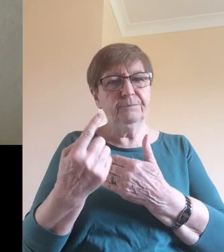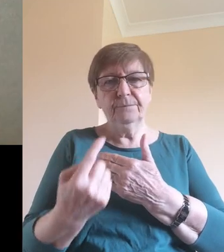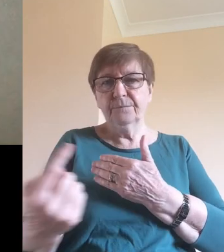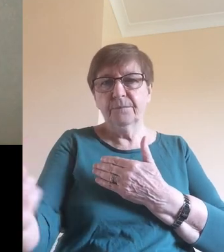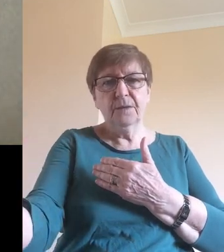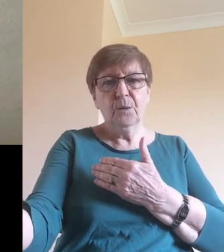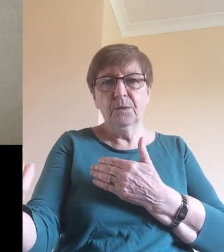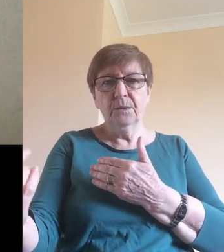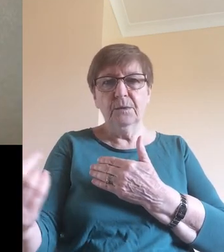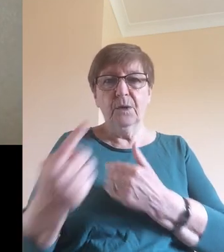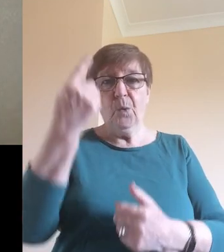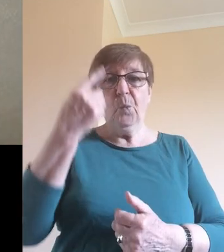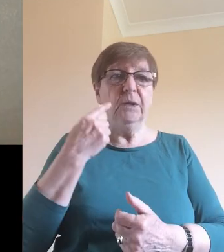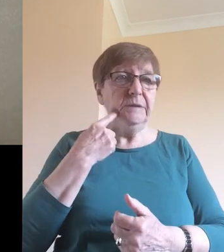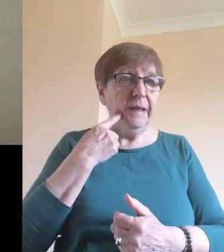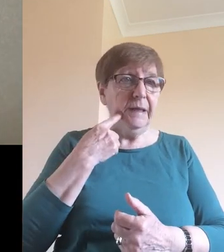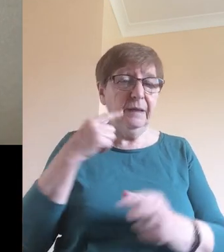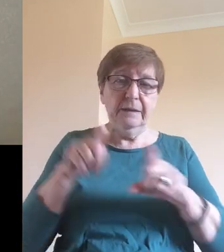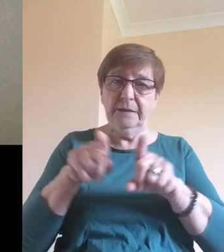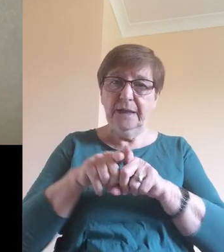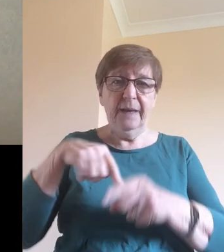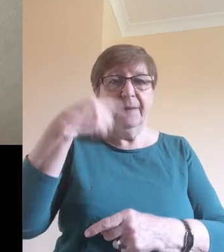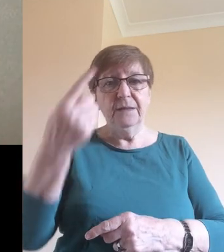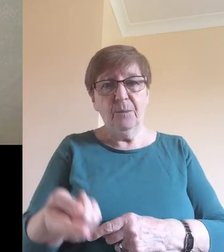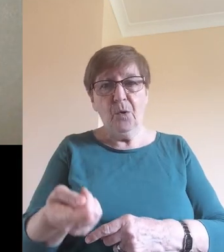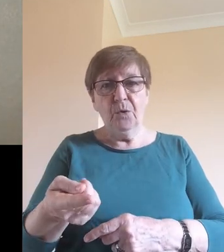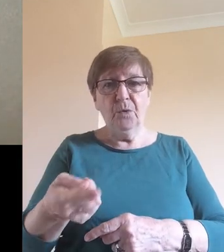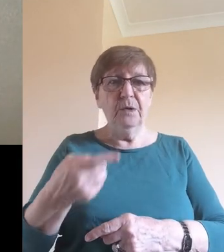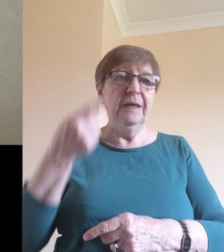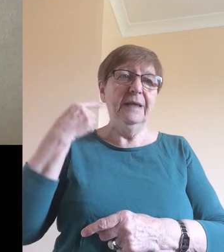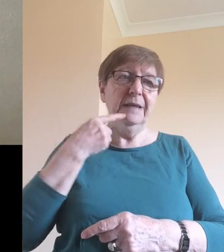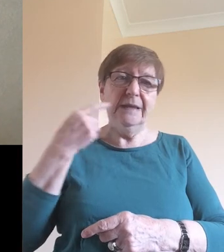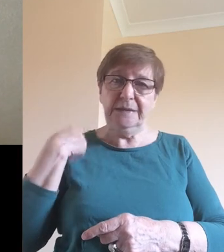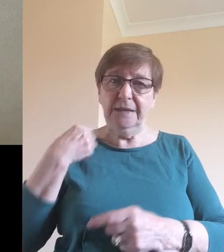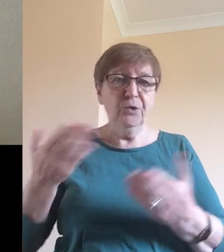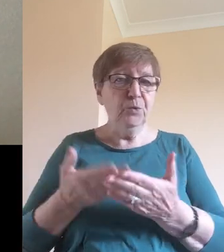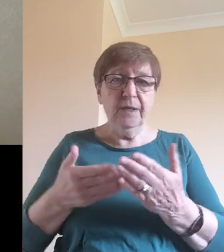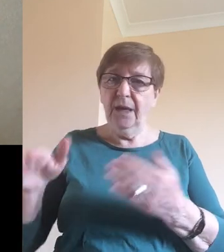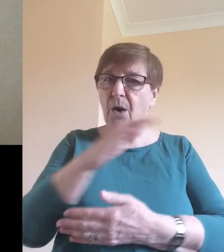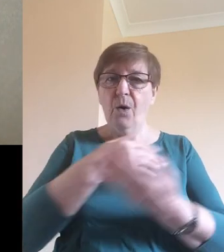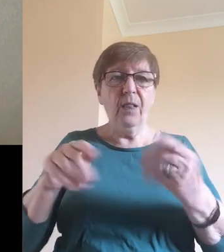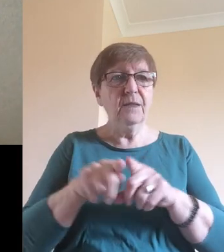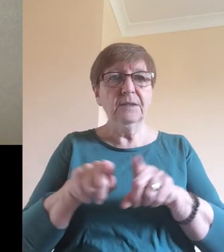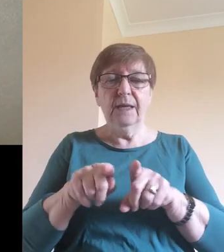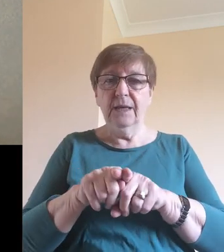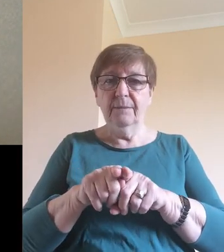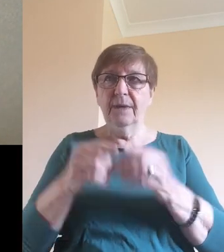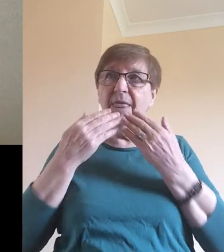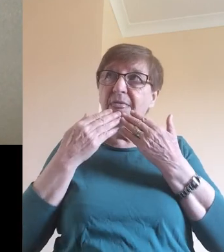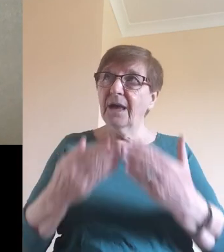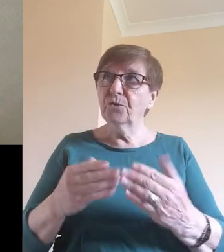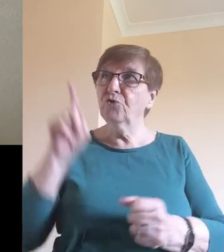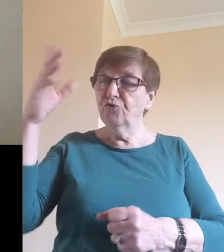One day the same as the previous and the next. I thank you that she